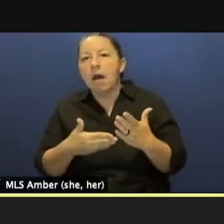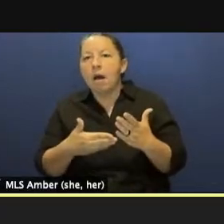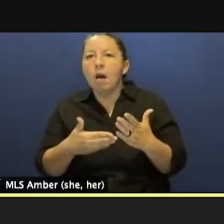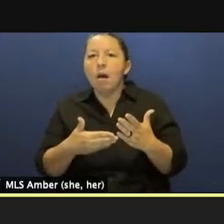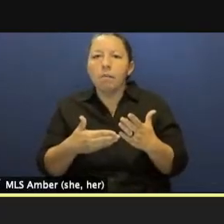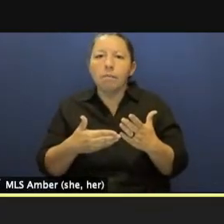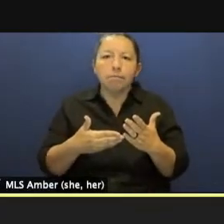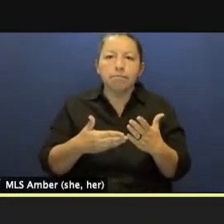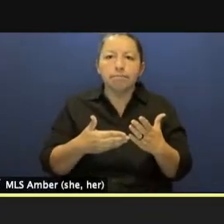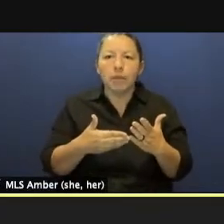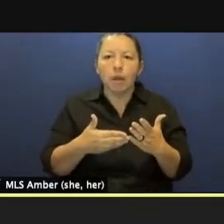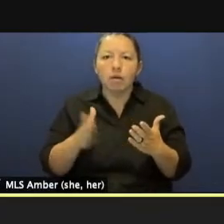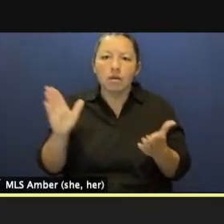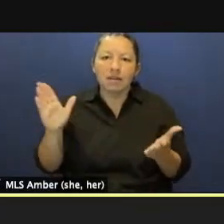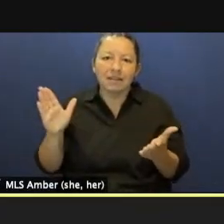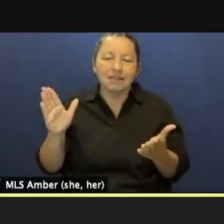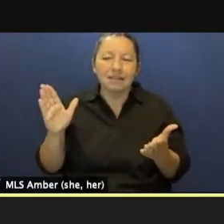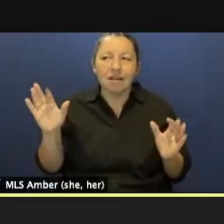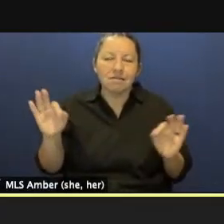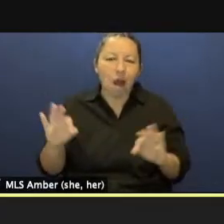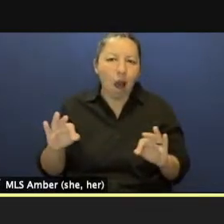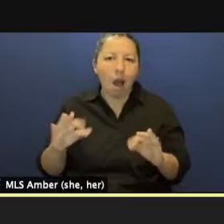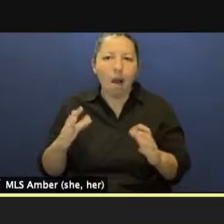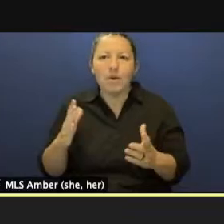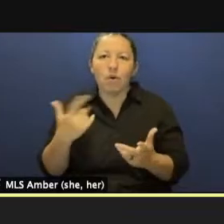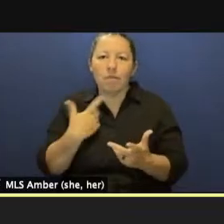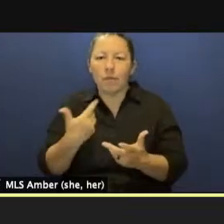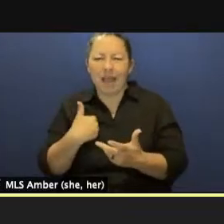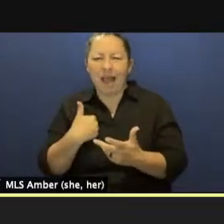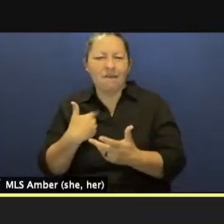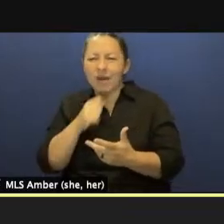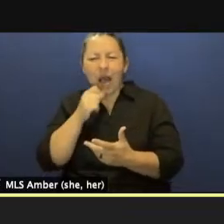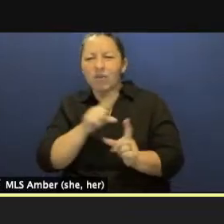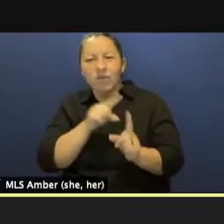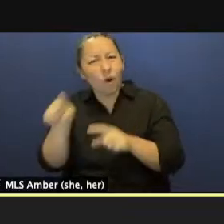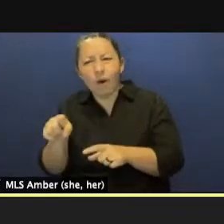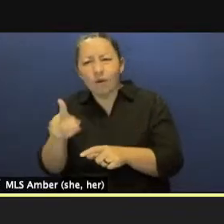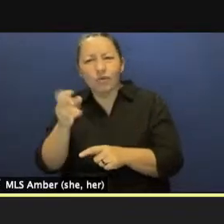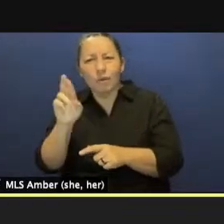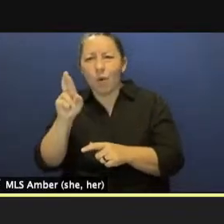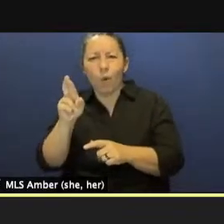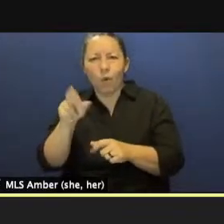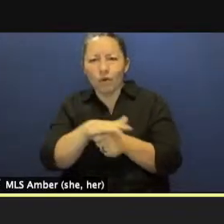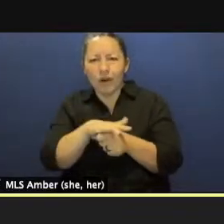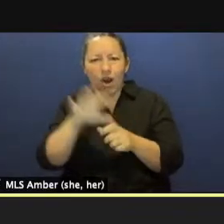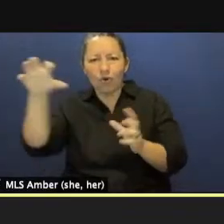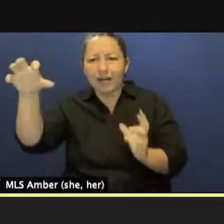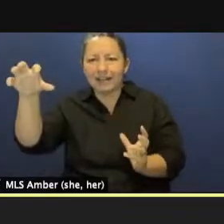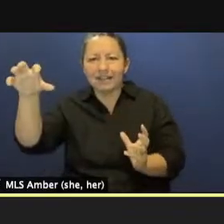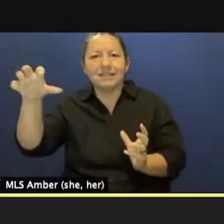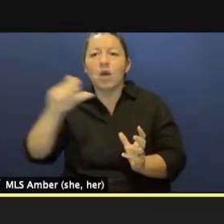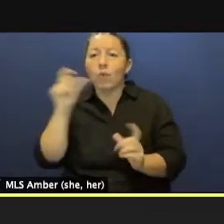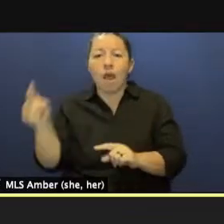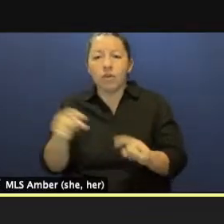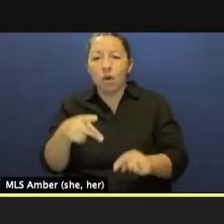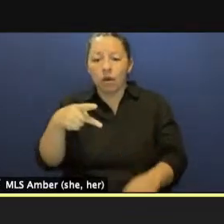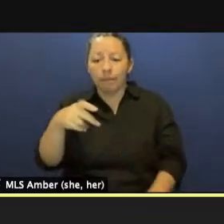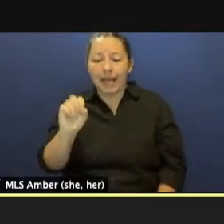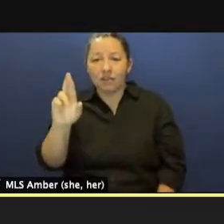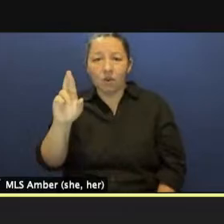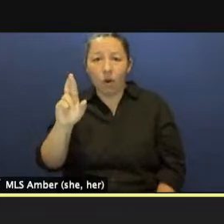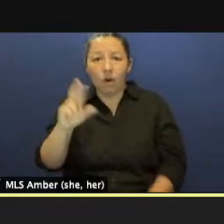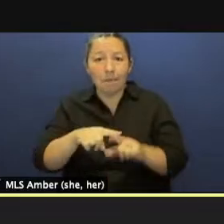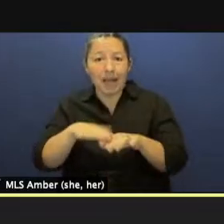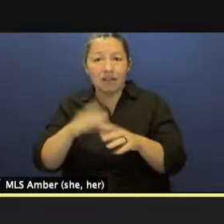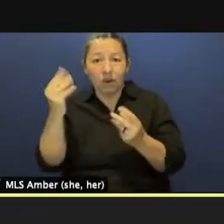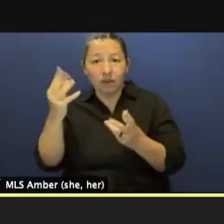of movement. We haven't been down in these polar regions. We haven't been down in a PSR. And based on data from LCROSS, LRO,